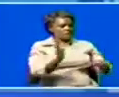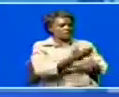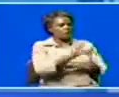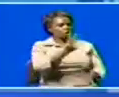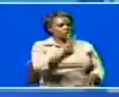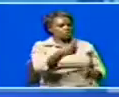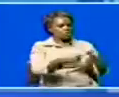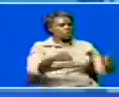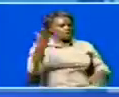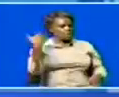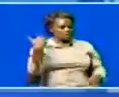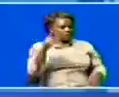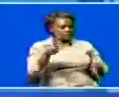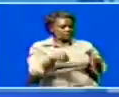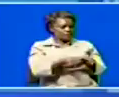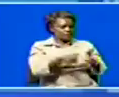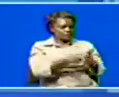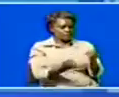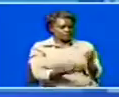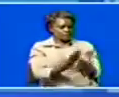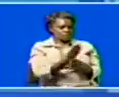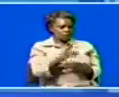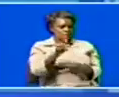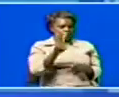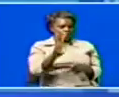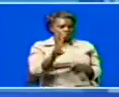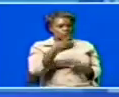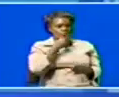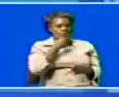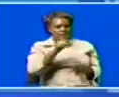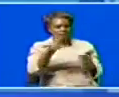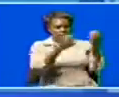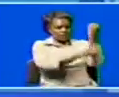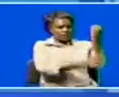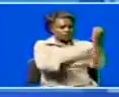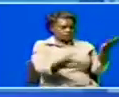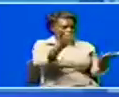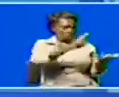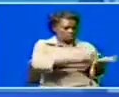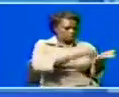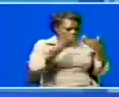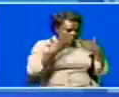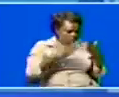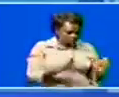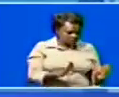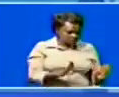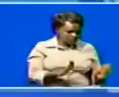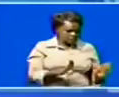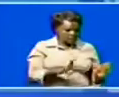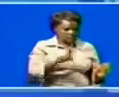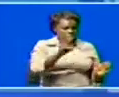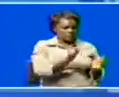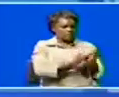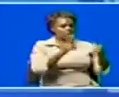year. Mm-hmm. And then I produced with these two guys in Switzerland. Mm-hmm. And we've been recording. So we finished recording our album at the beginning of